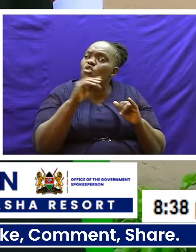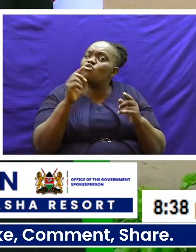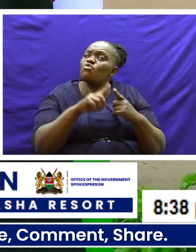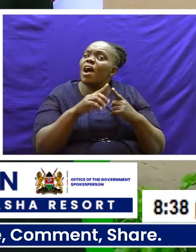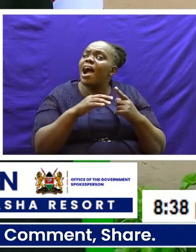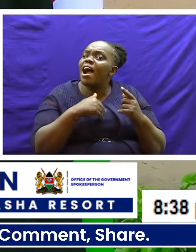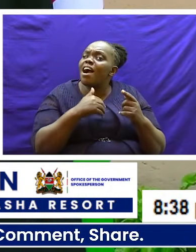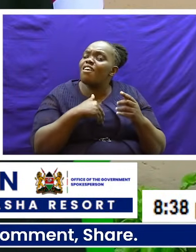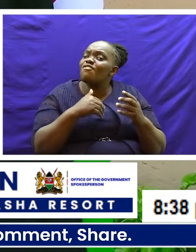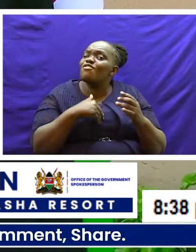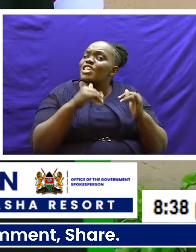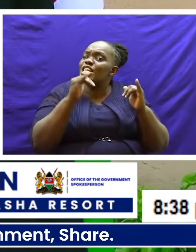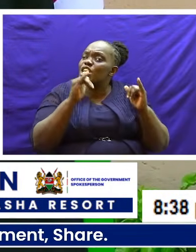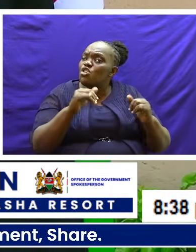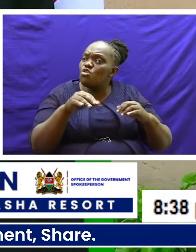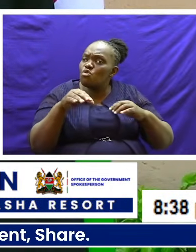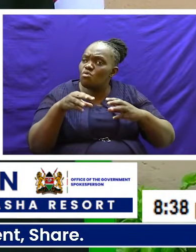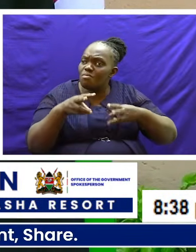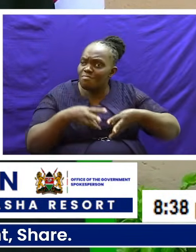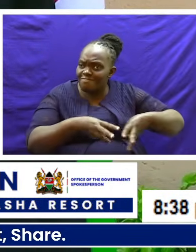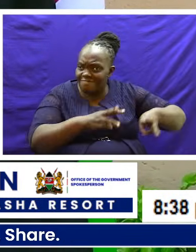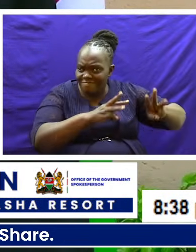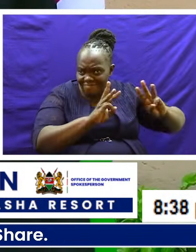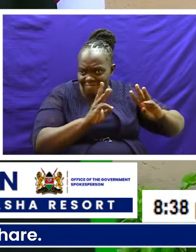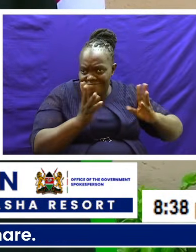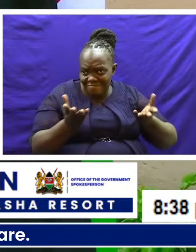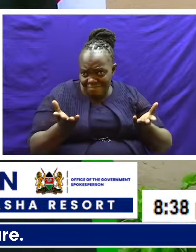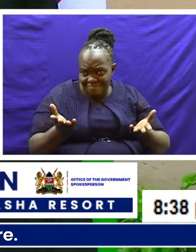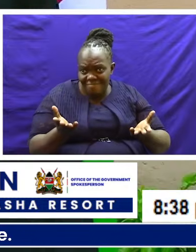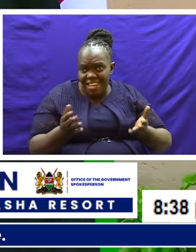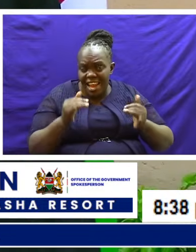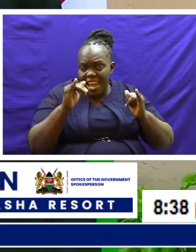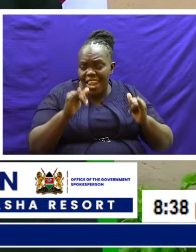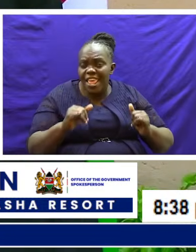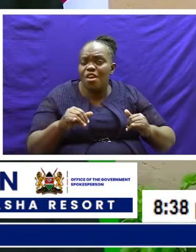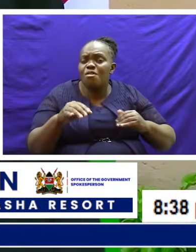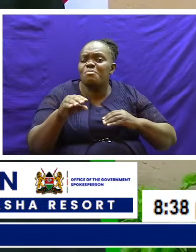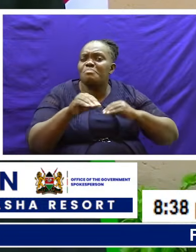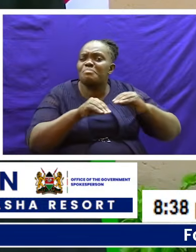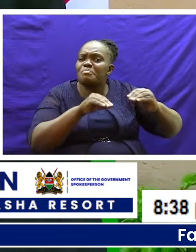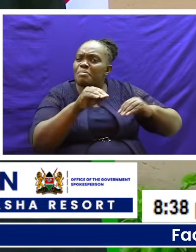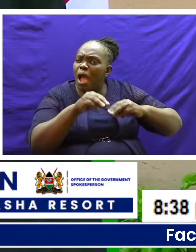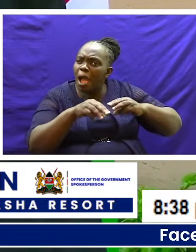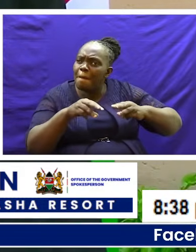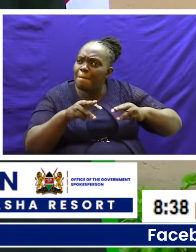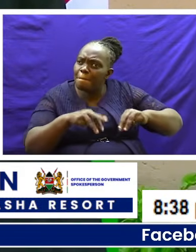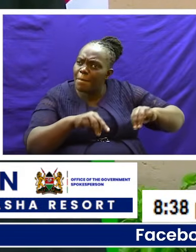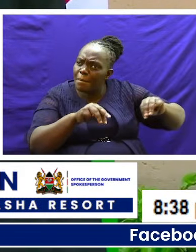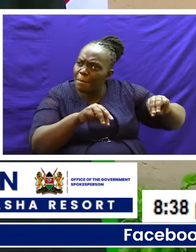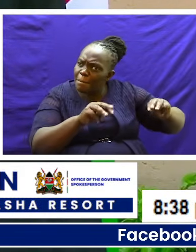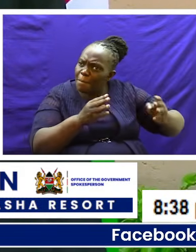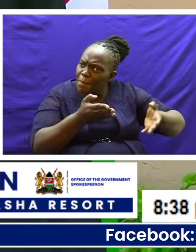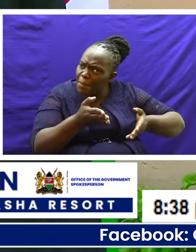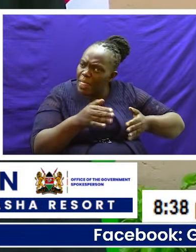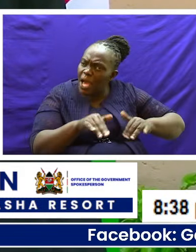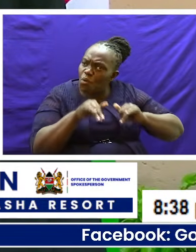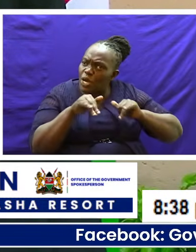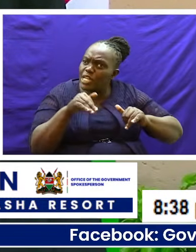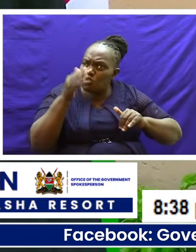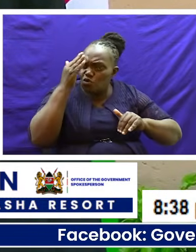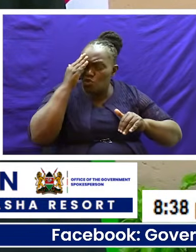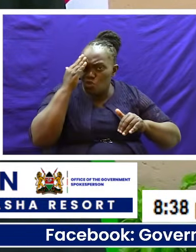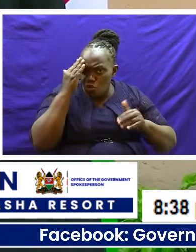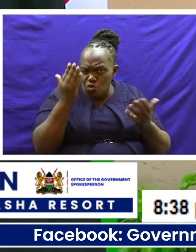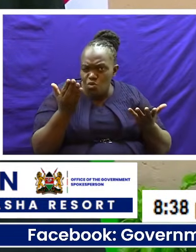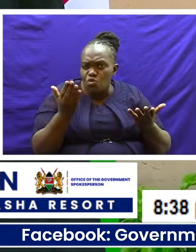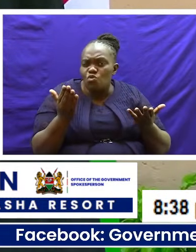new criteria. Yeah. The new criteria, we will wait to know,